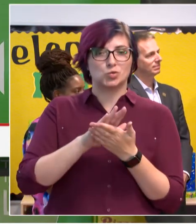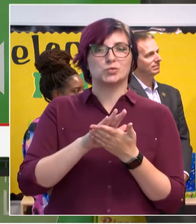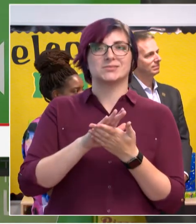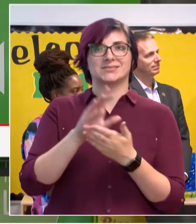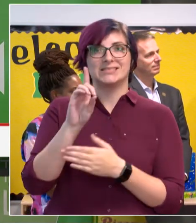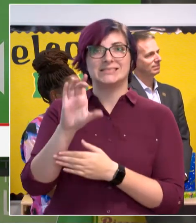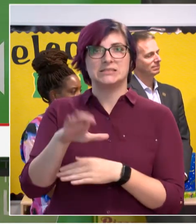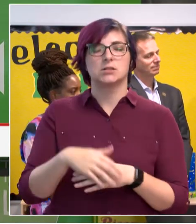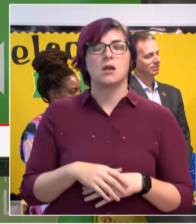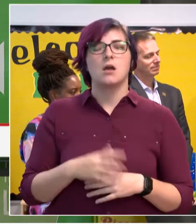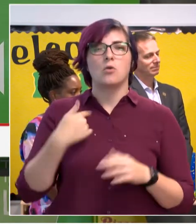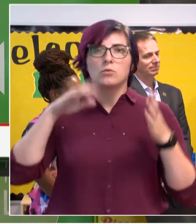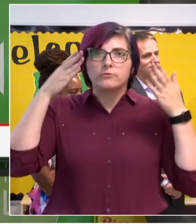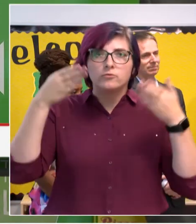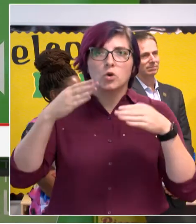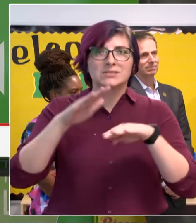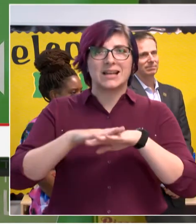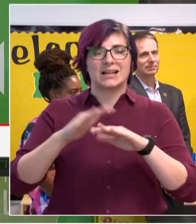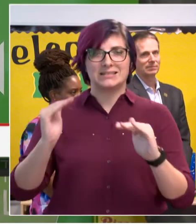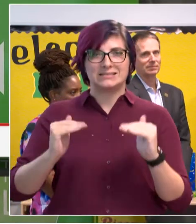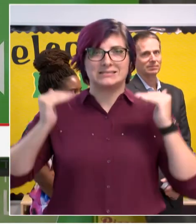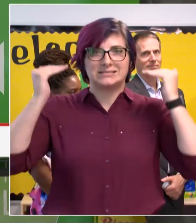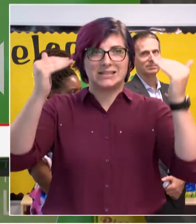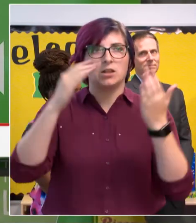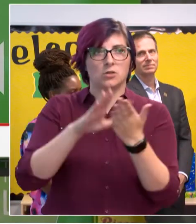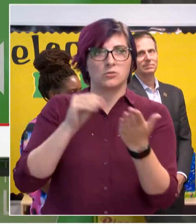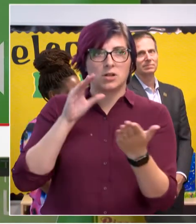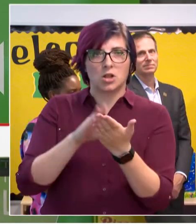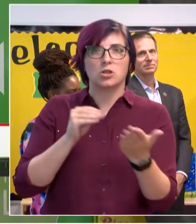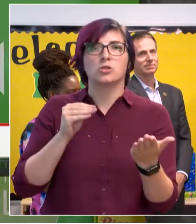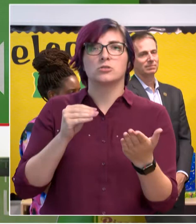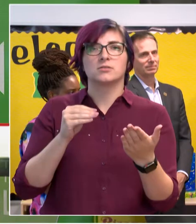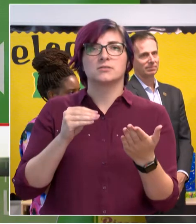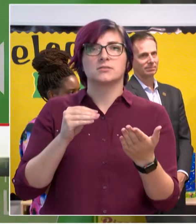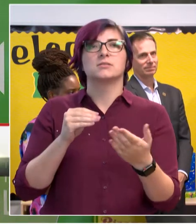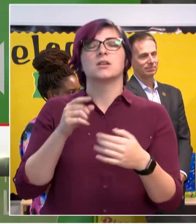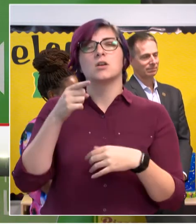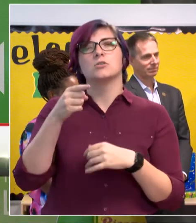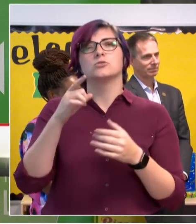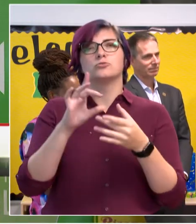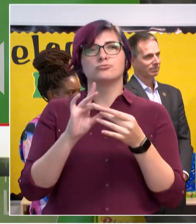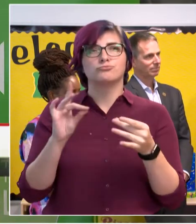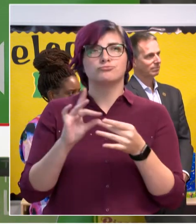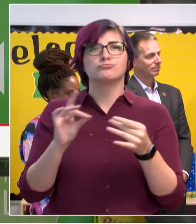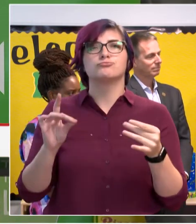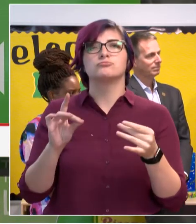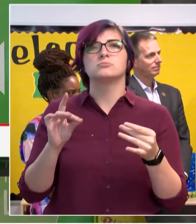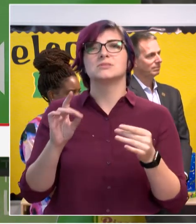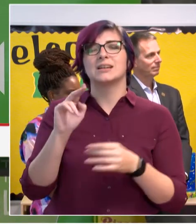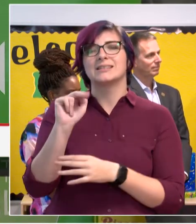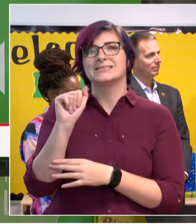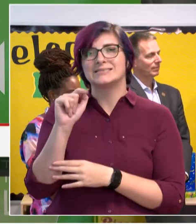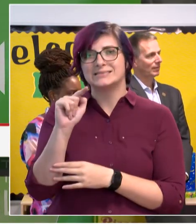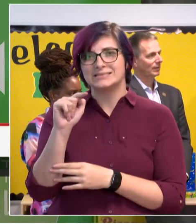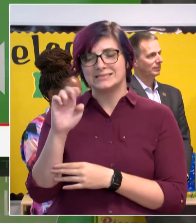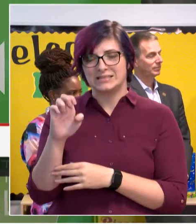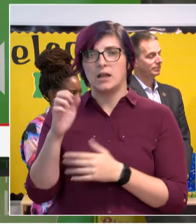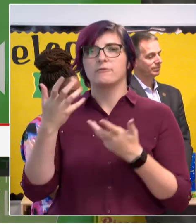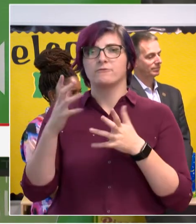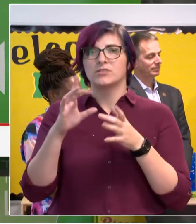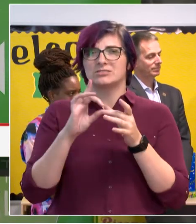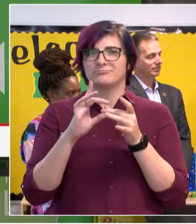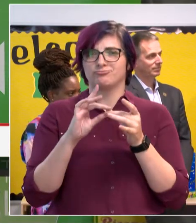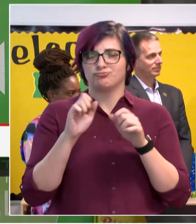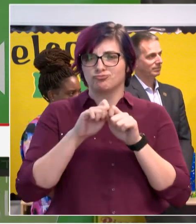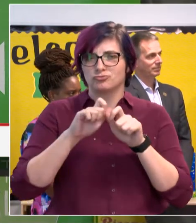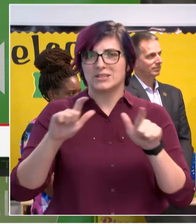on accelerated learning and keeping our learners in school learning. As you referenced, NAEP did release their first set of trend analysis